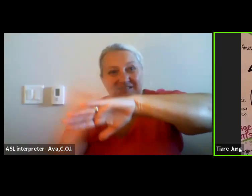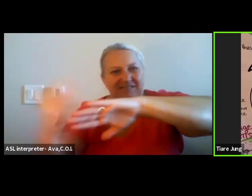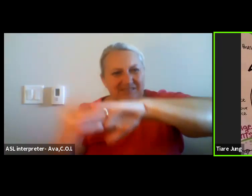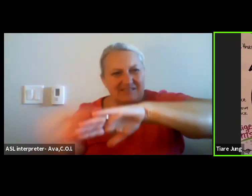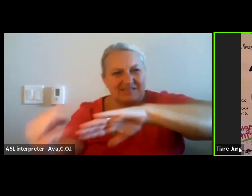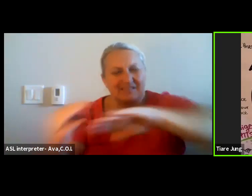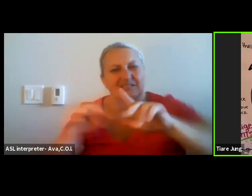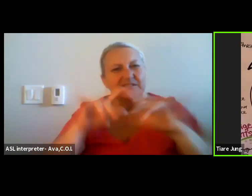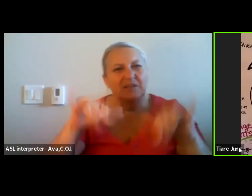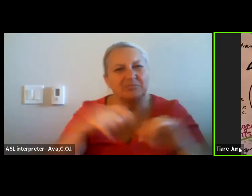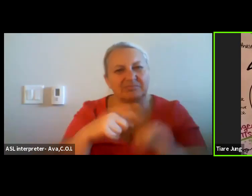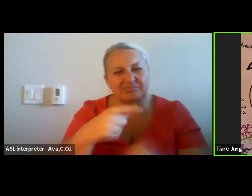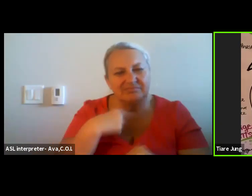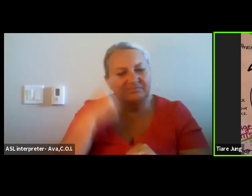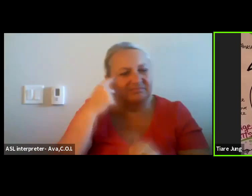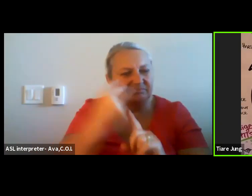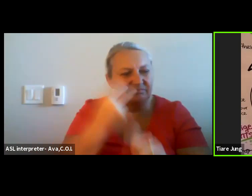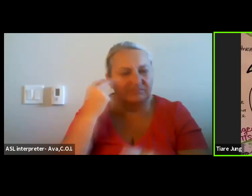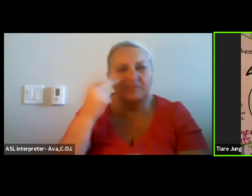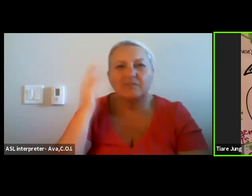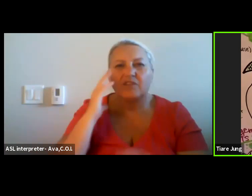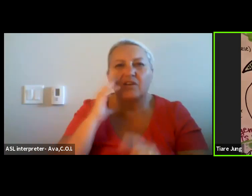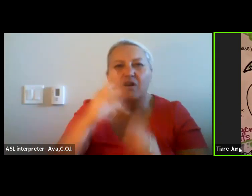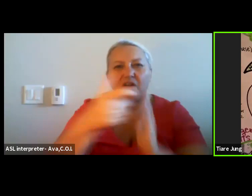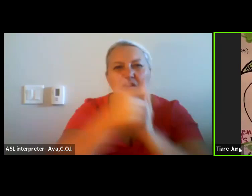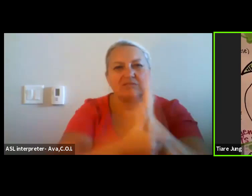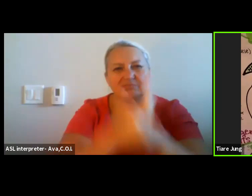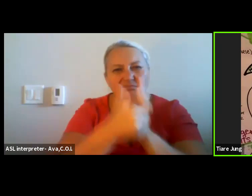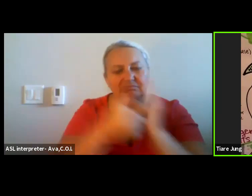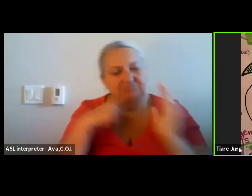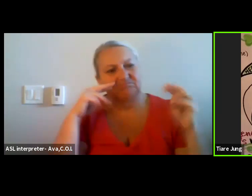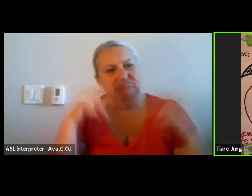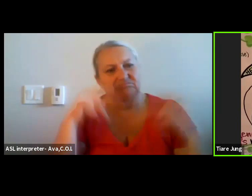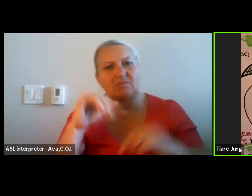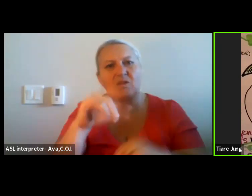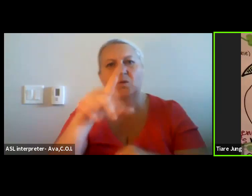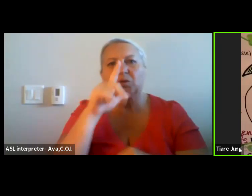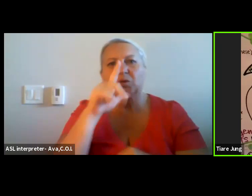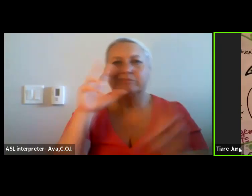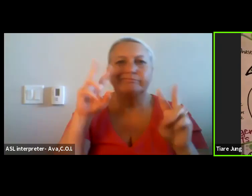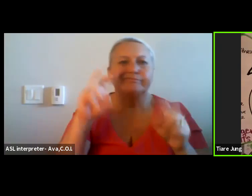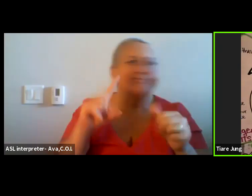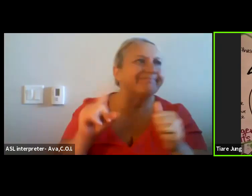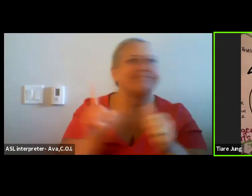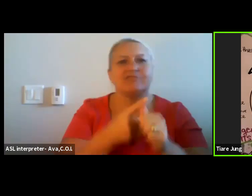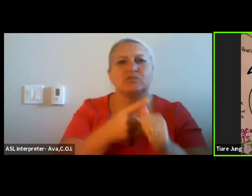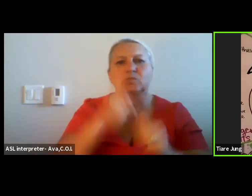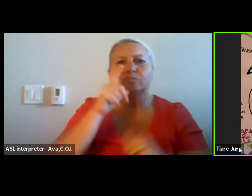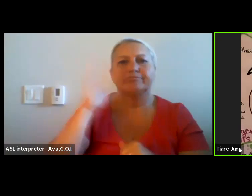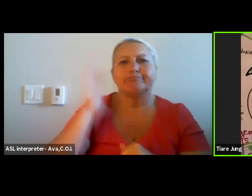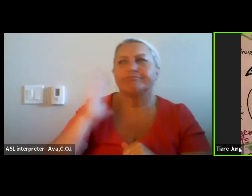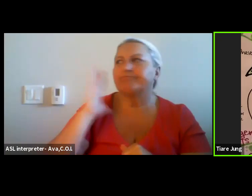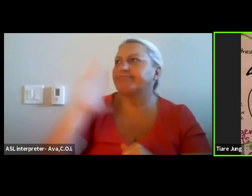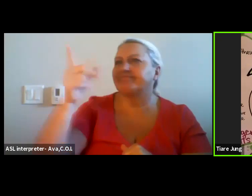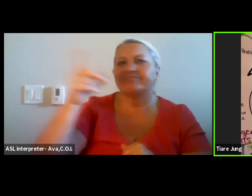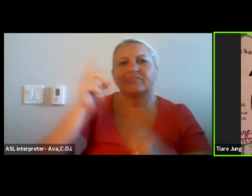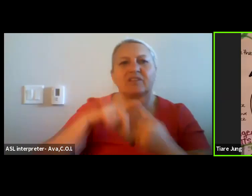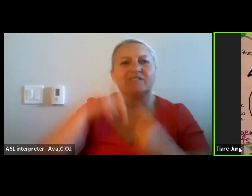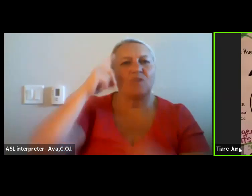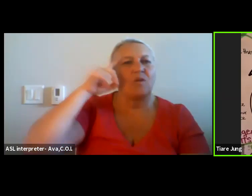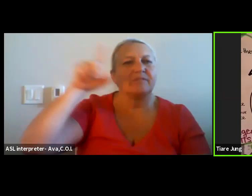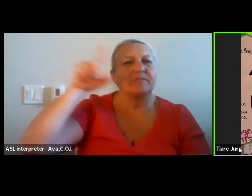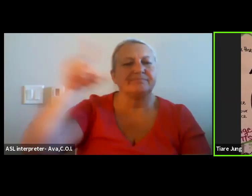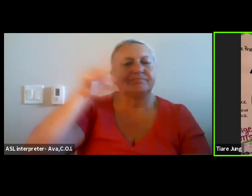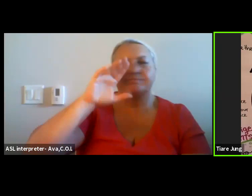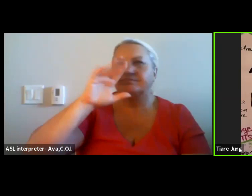article I'd seen related to some of the first fur trading situations in what is